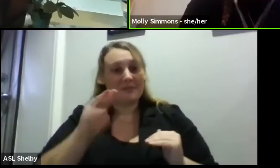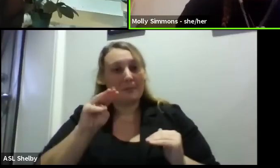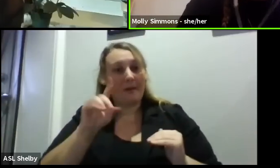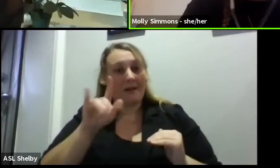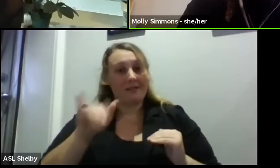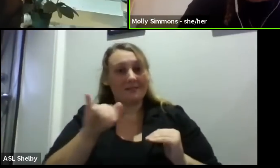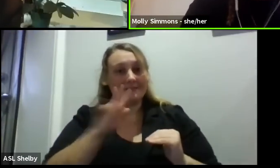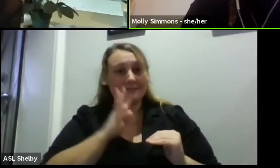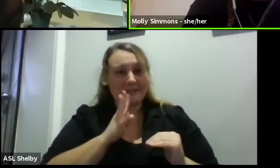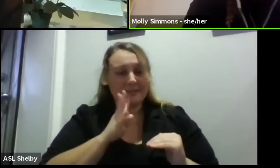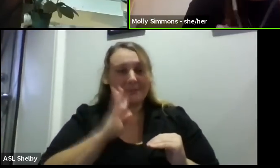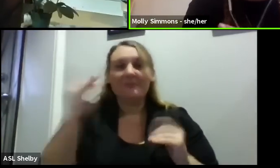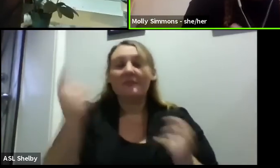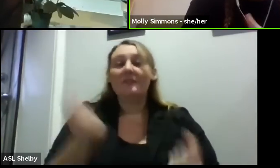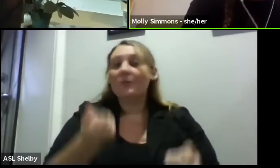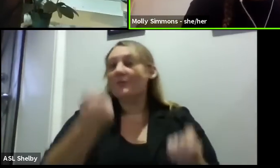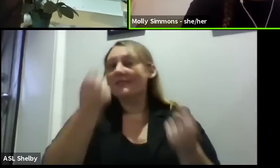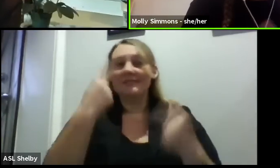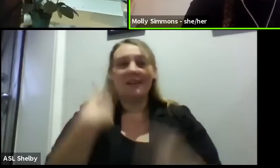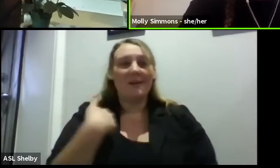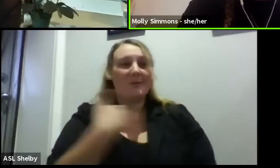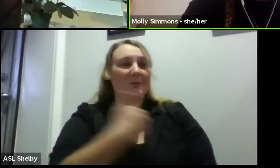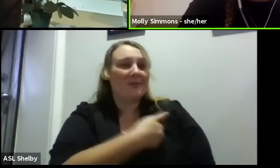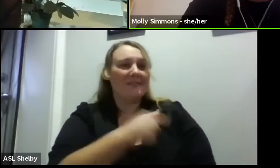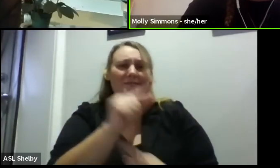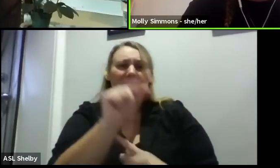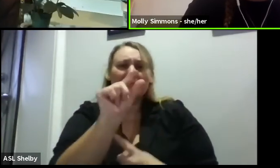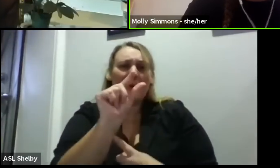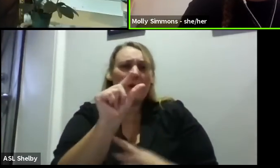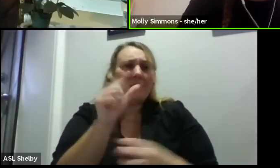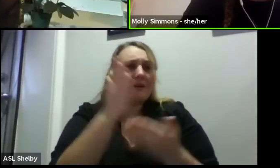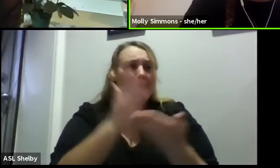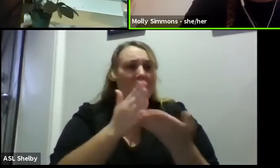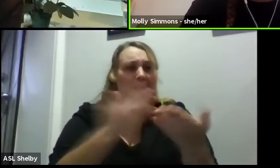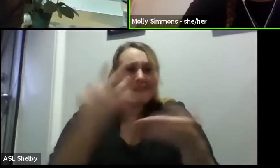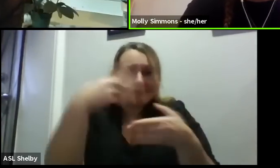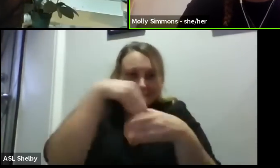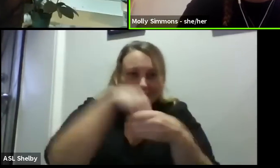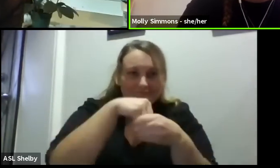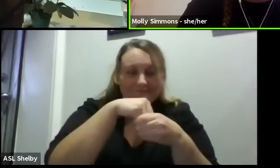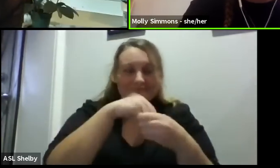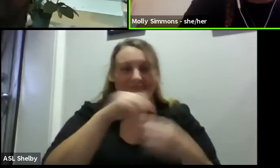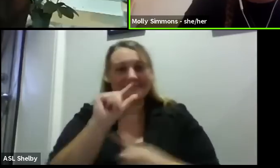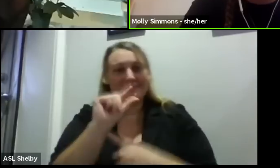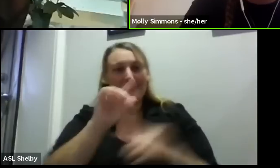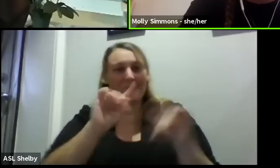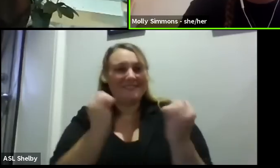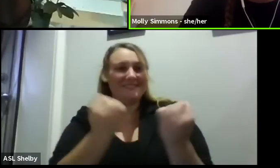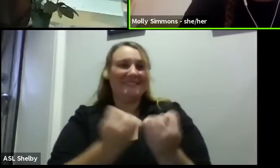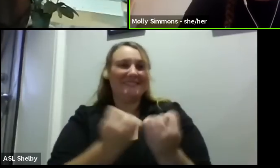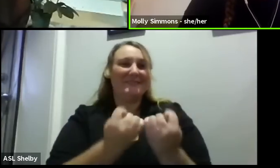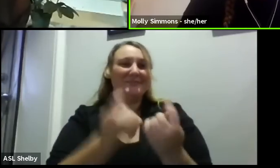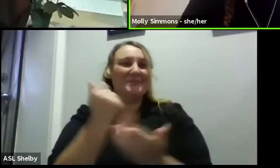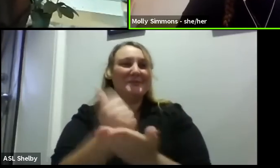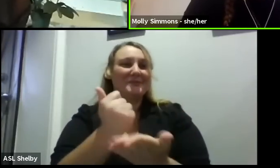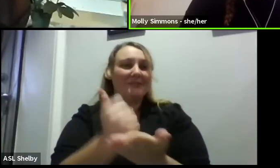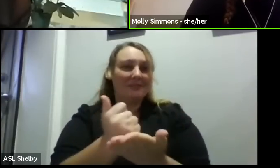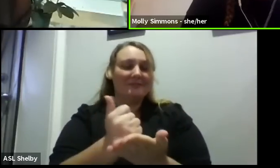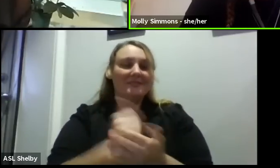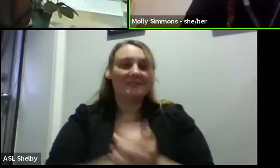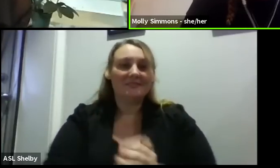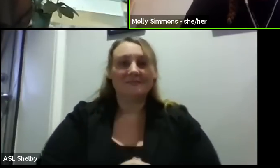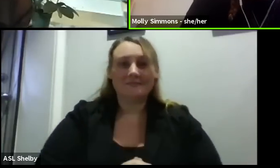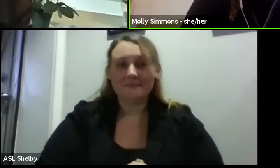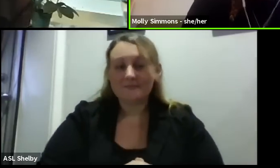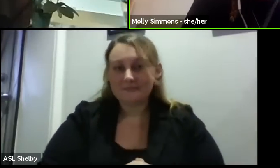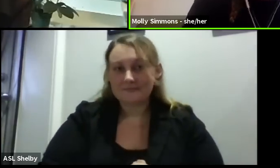are just one small piece of the puzzle, a small team of people doing what we can to take care of others in our community. But that